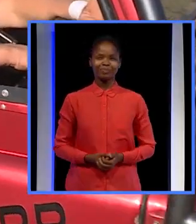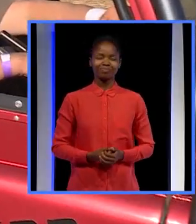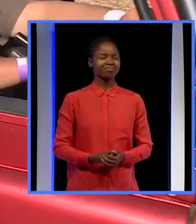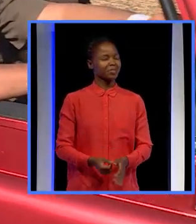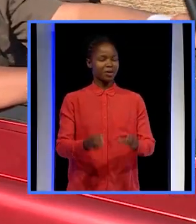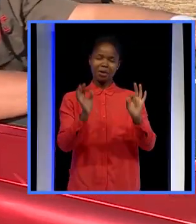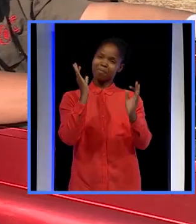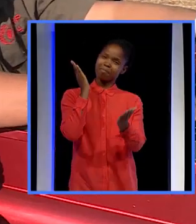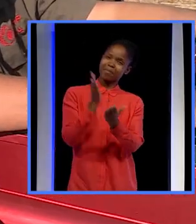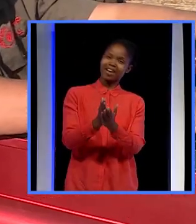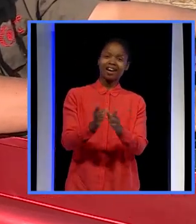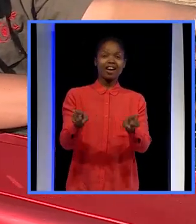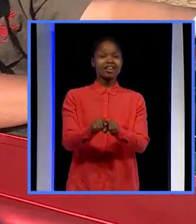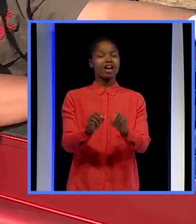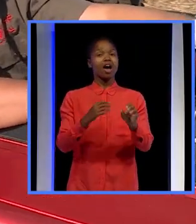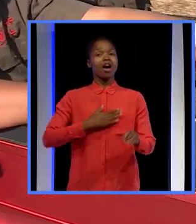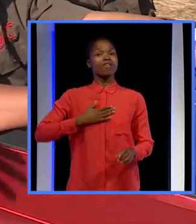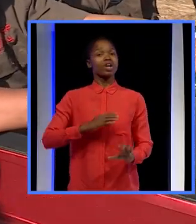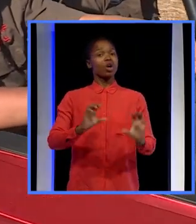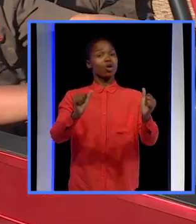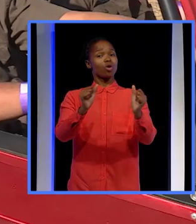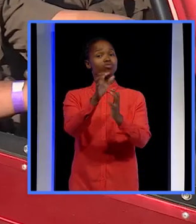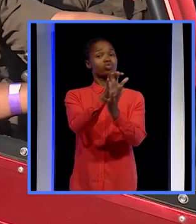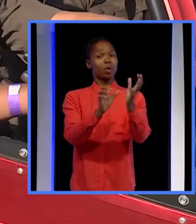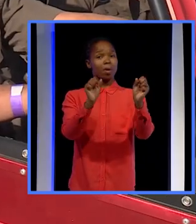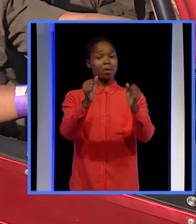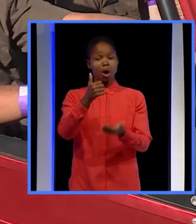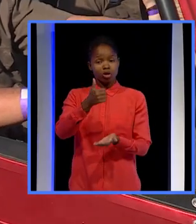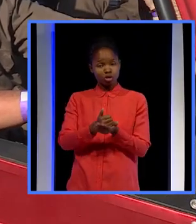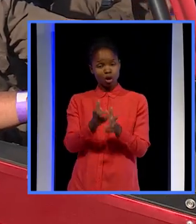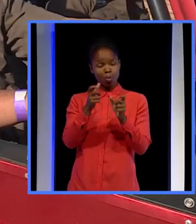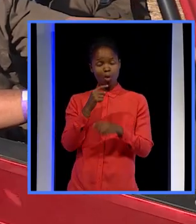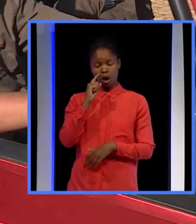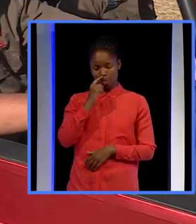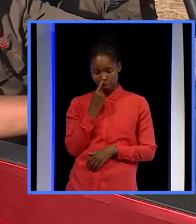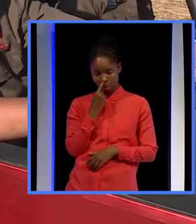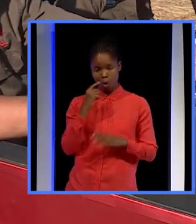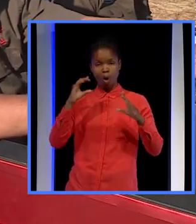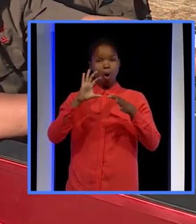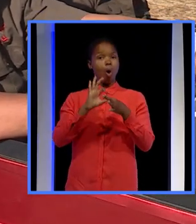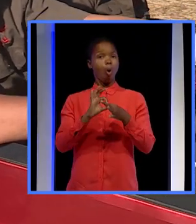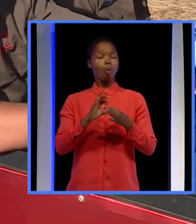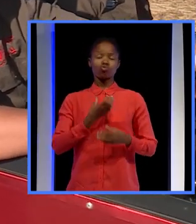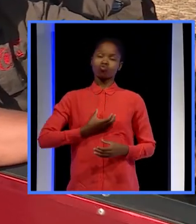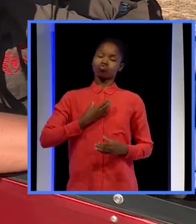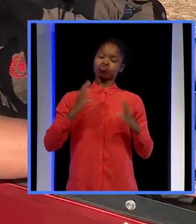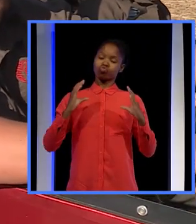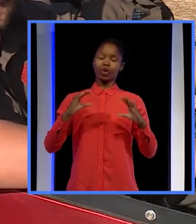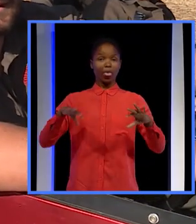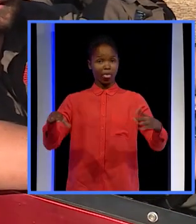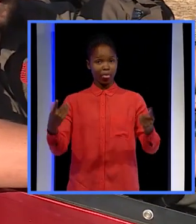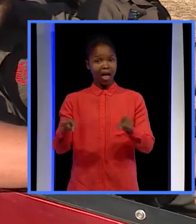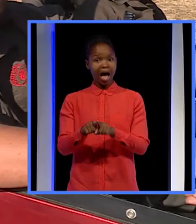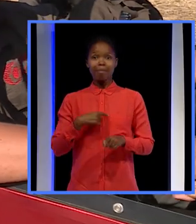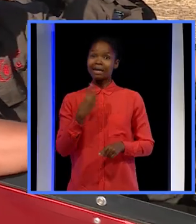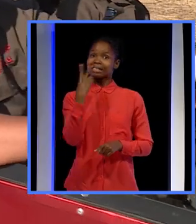I told you I'm coming to get you a feel-good story that will lift you up from where you're sitting because your couch is not as comfortable as when you have something good to make